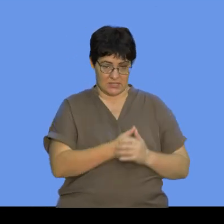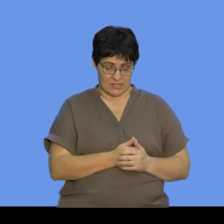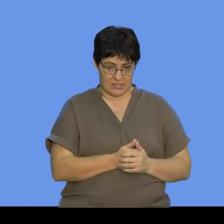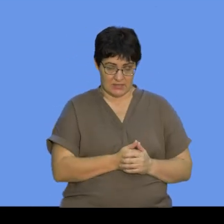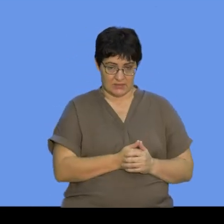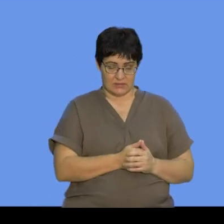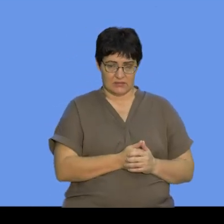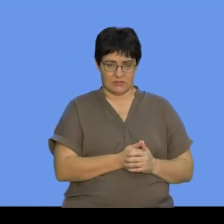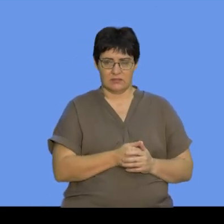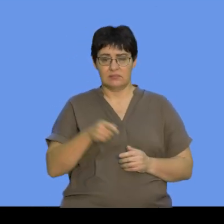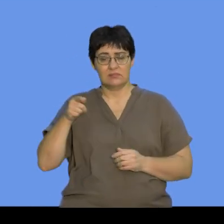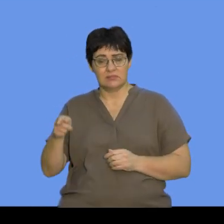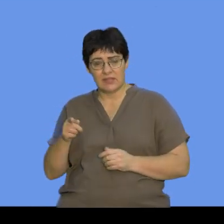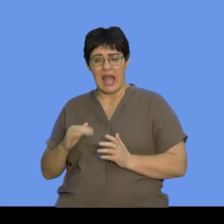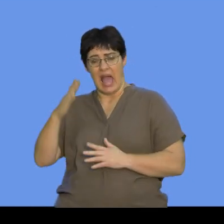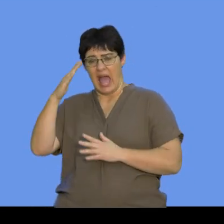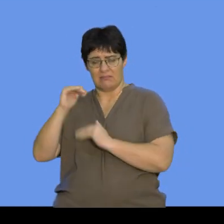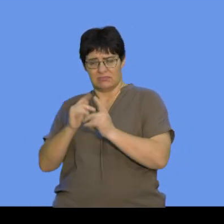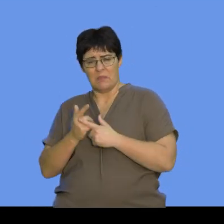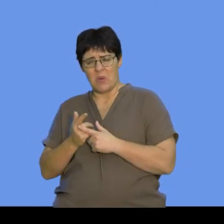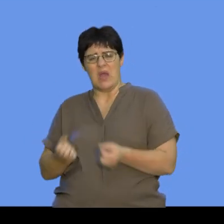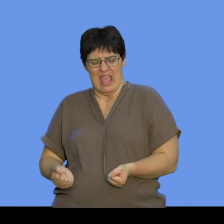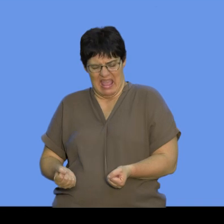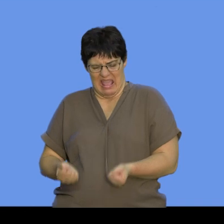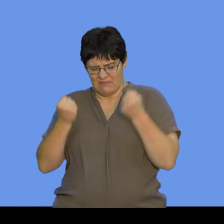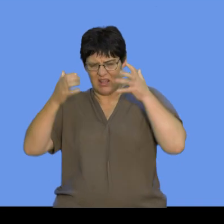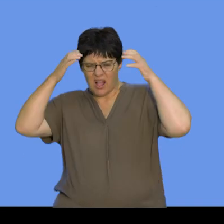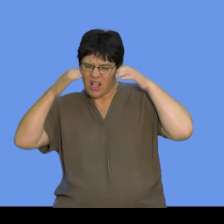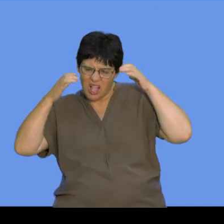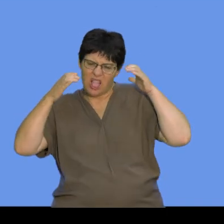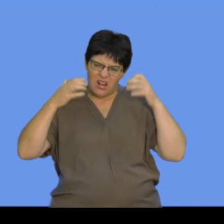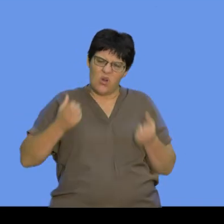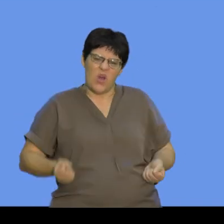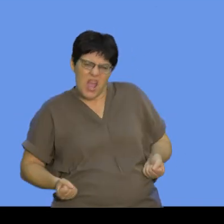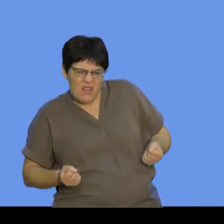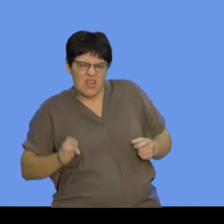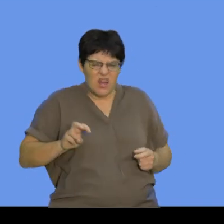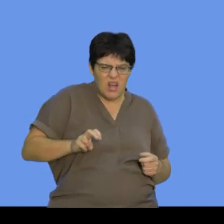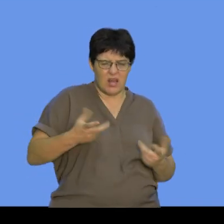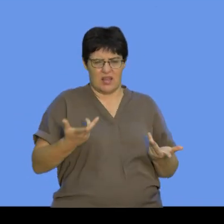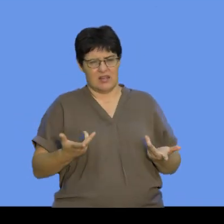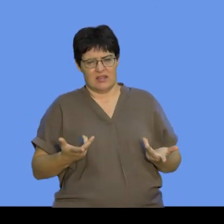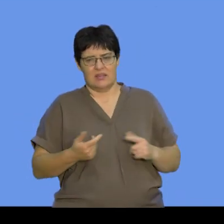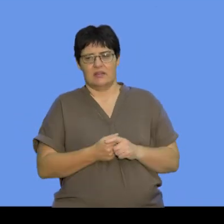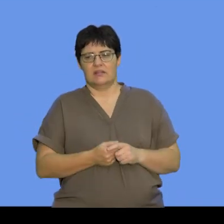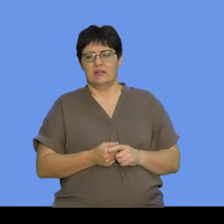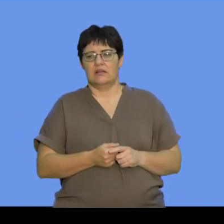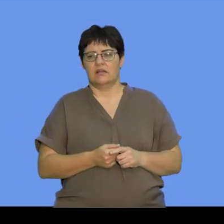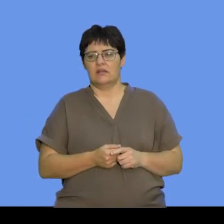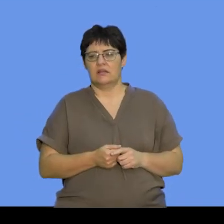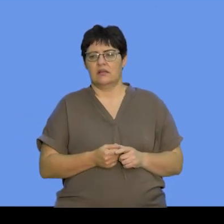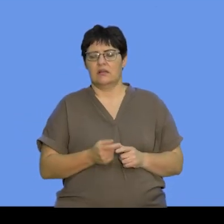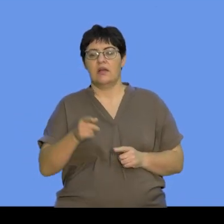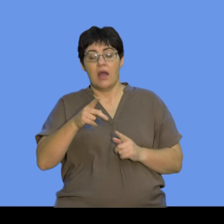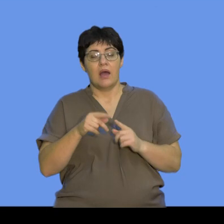safety. While the high density one becomes even much more heavy by comparison. Okay, so the point is that the metal will